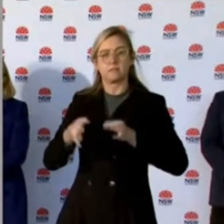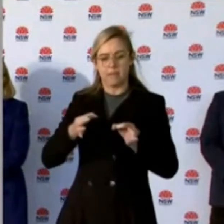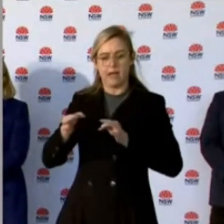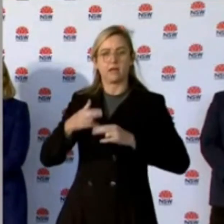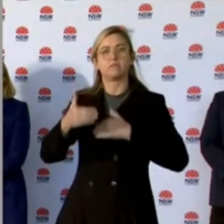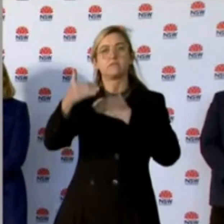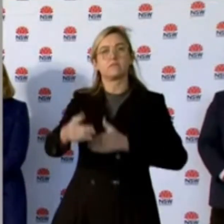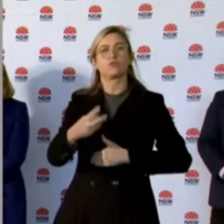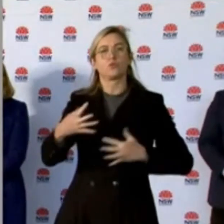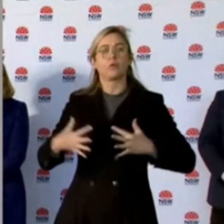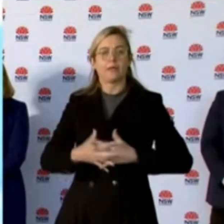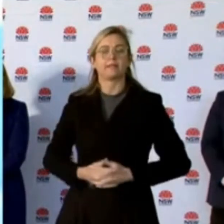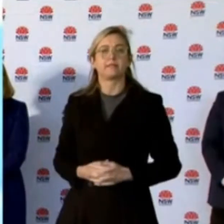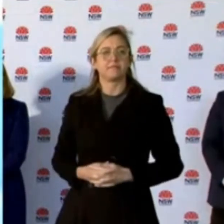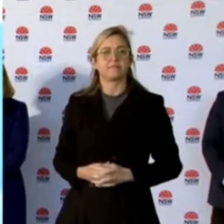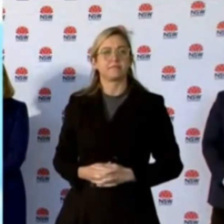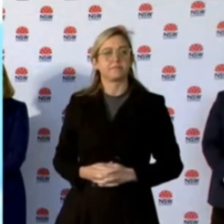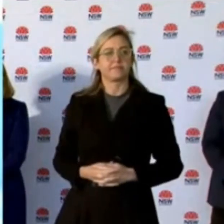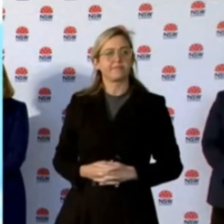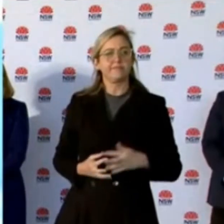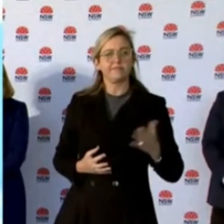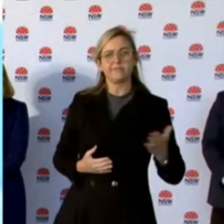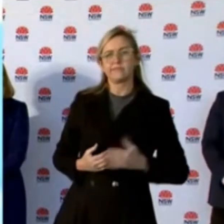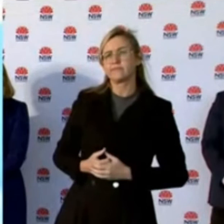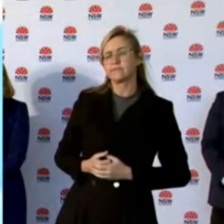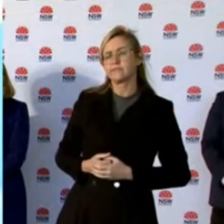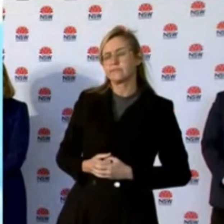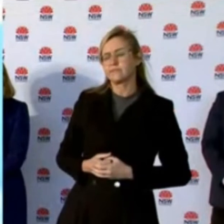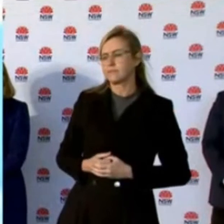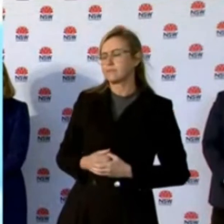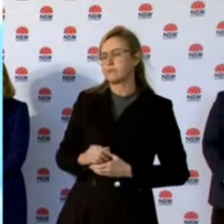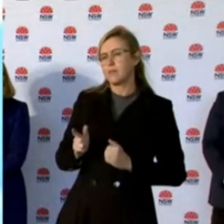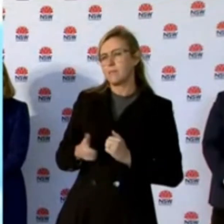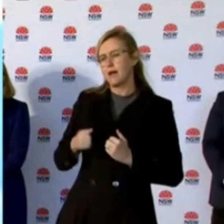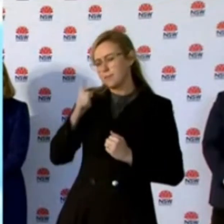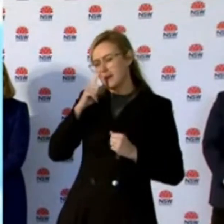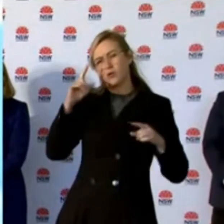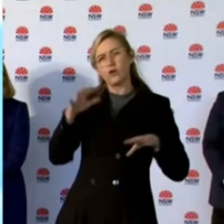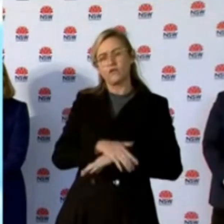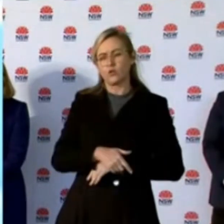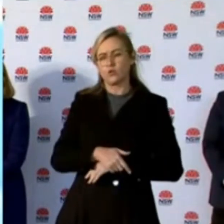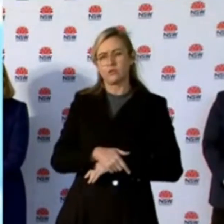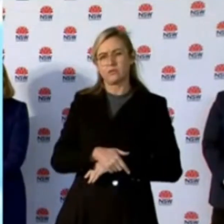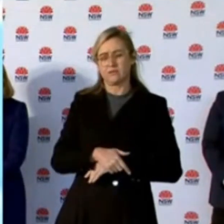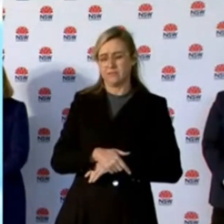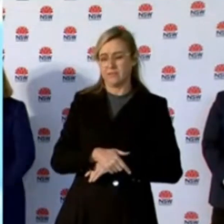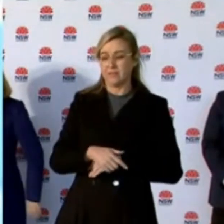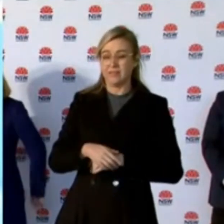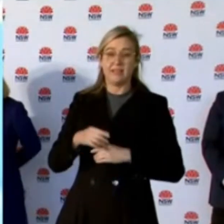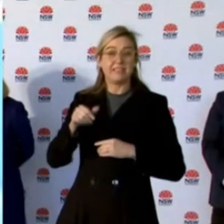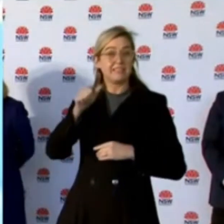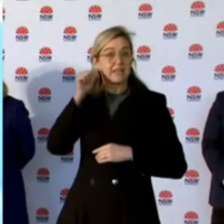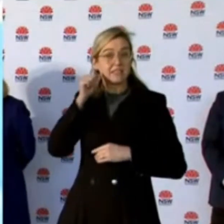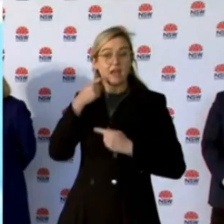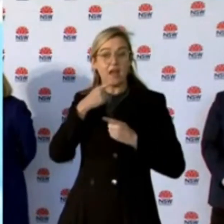can understand how this all leads to more and more confusion. In the past 24 hours, the rules have changed, exemptions have changed. The major announcement was